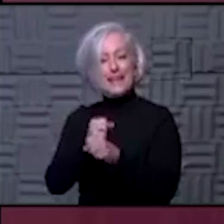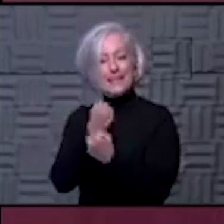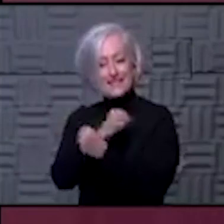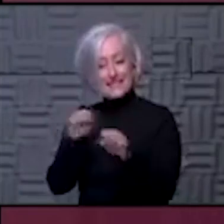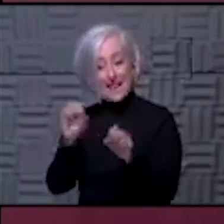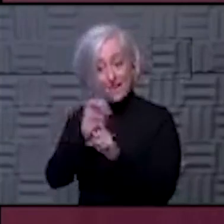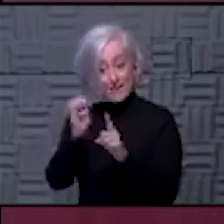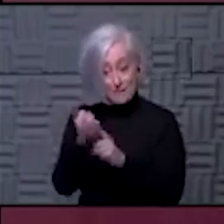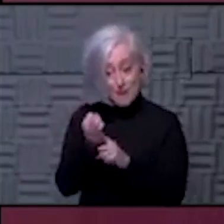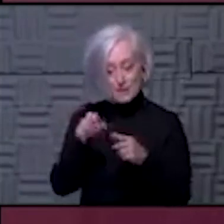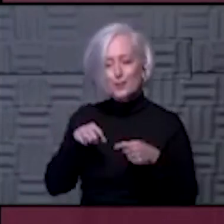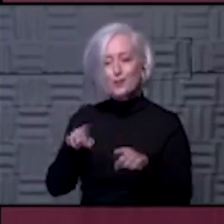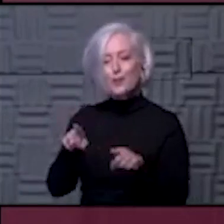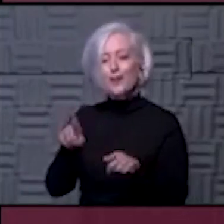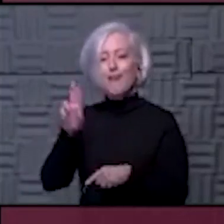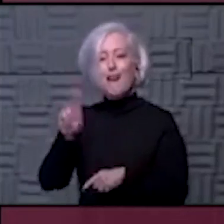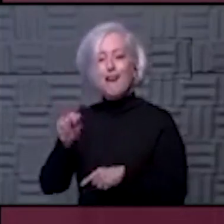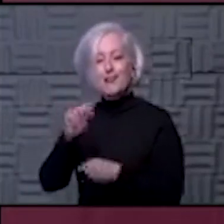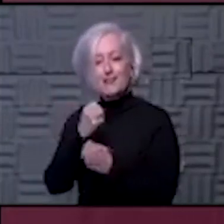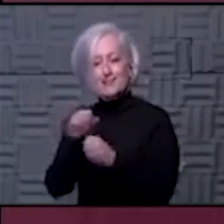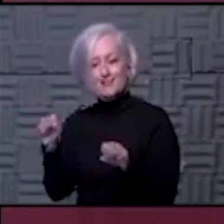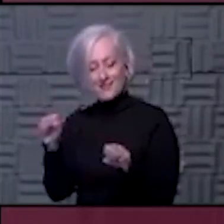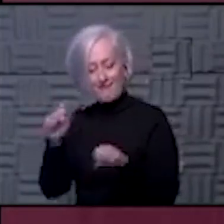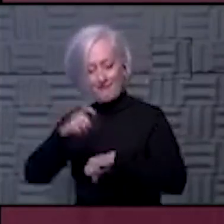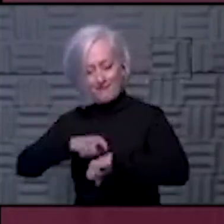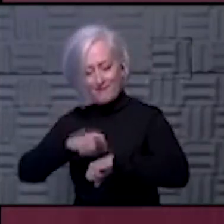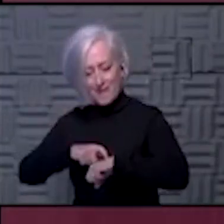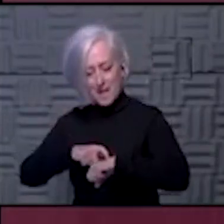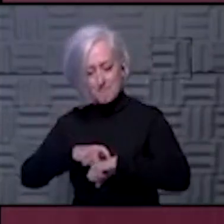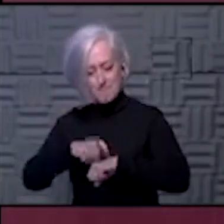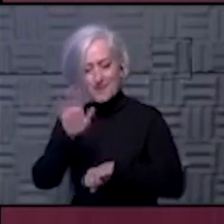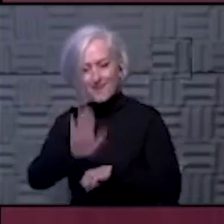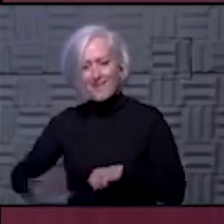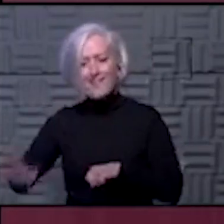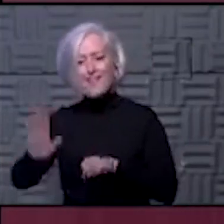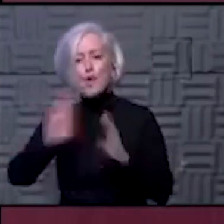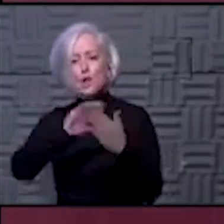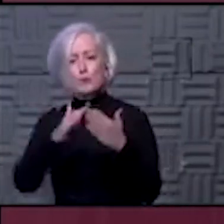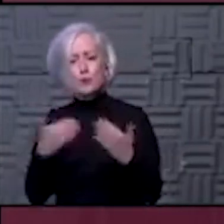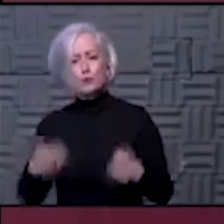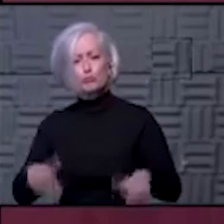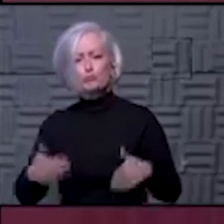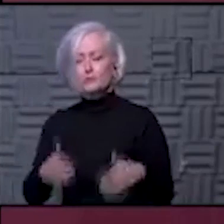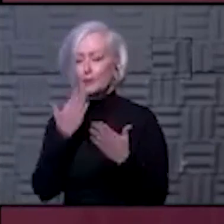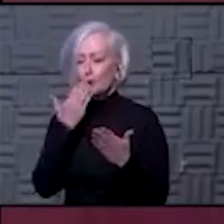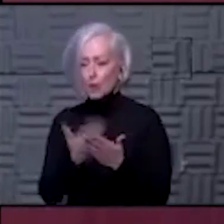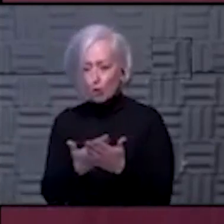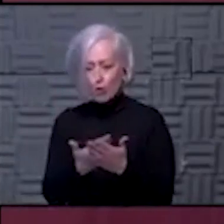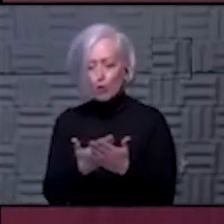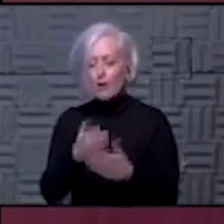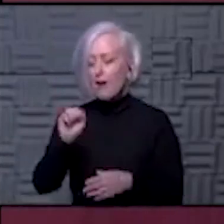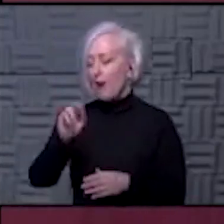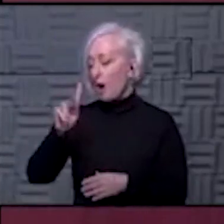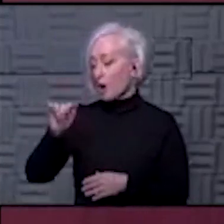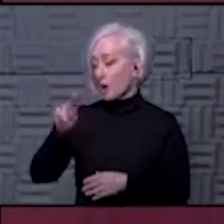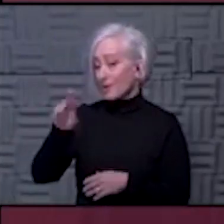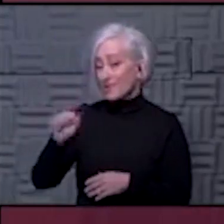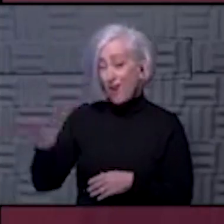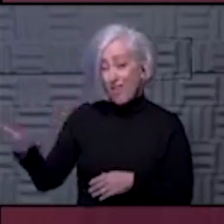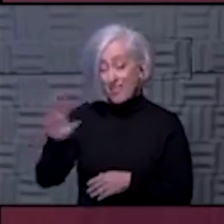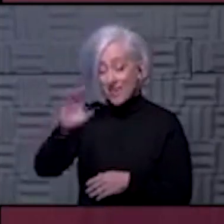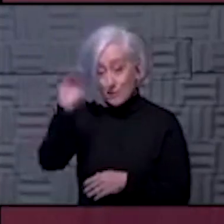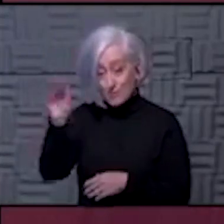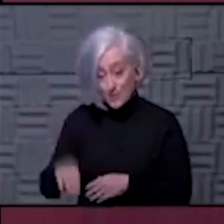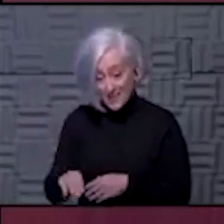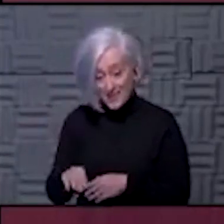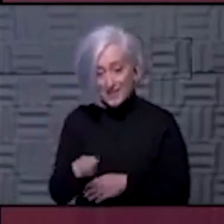time. And I'll tell you what, the community, it was like, they were really good. And Arkansas's rate of coronavirus is 40%